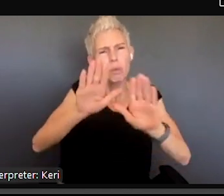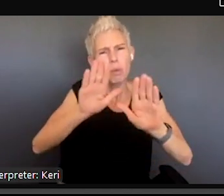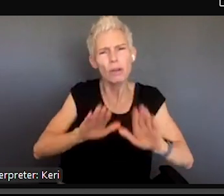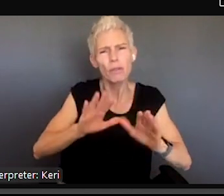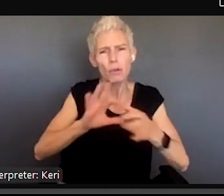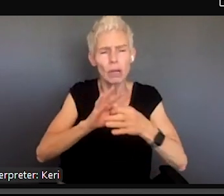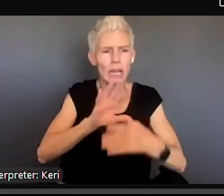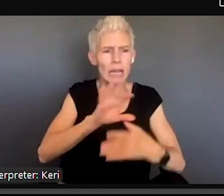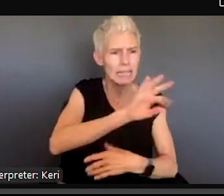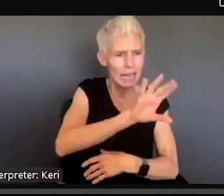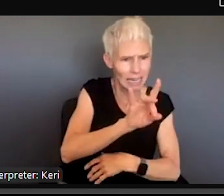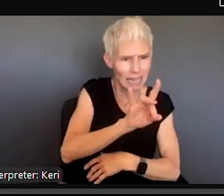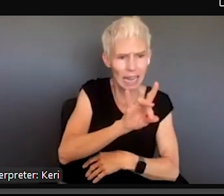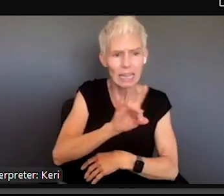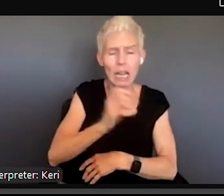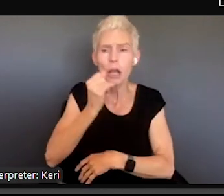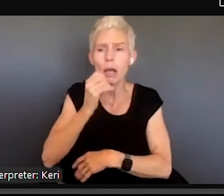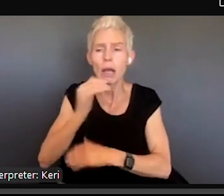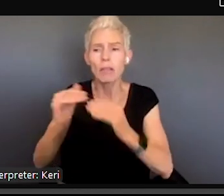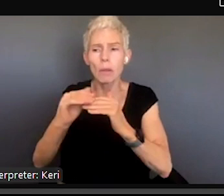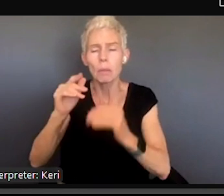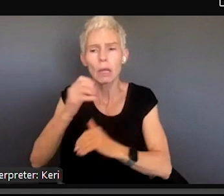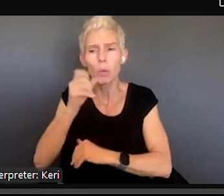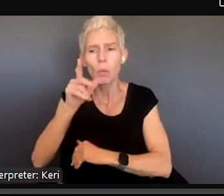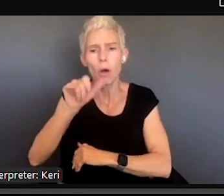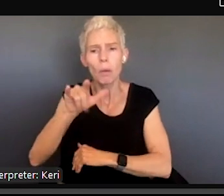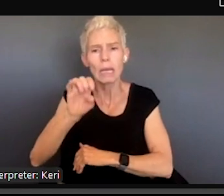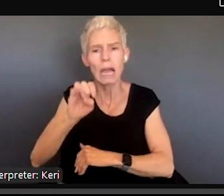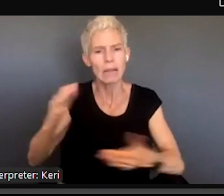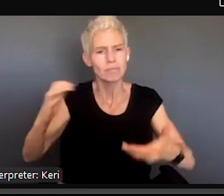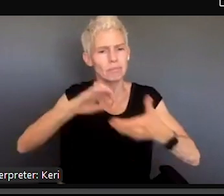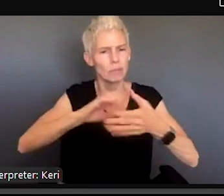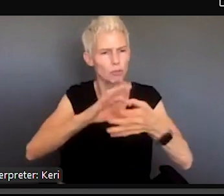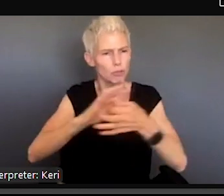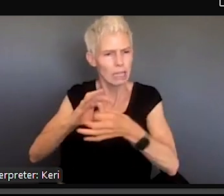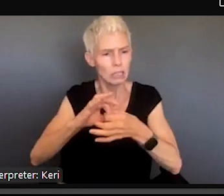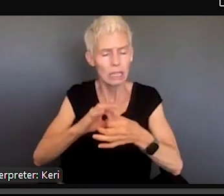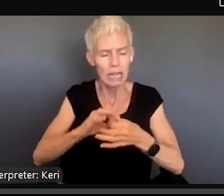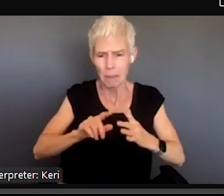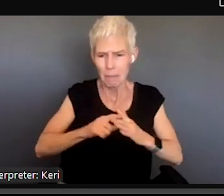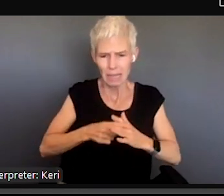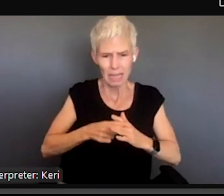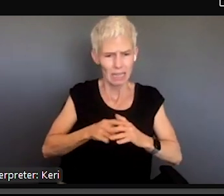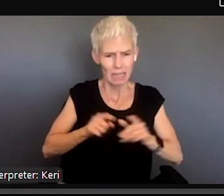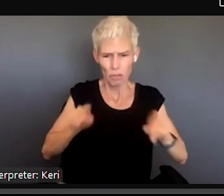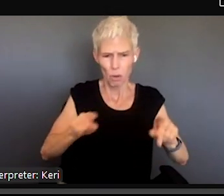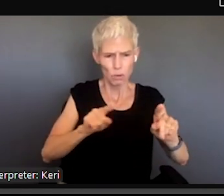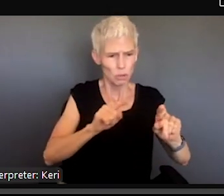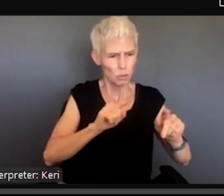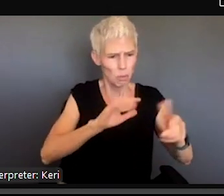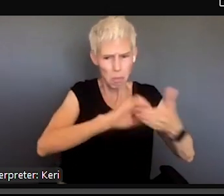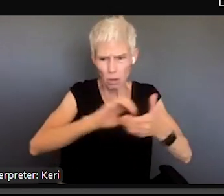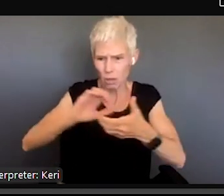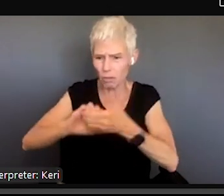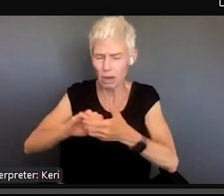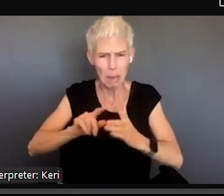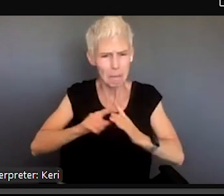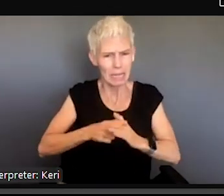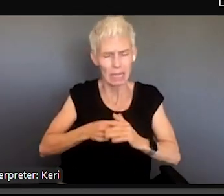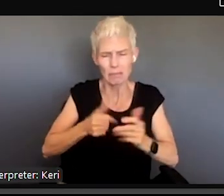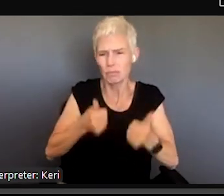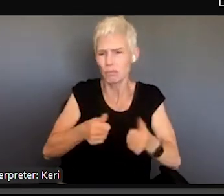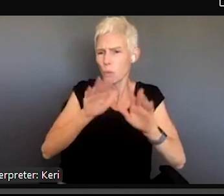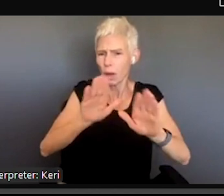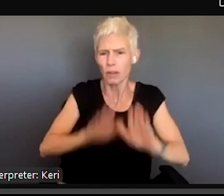988 and the peer warm line. From the beginning, these were two phenomenal partners who, from the get-go, worked as